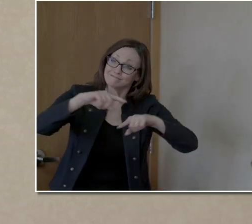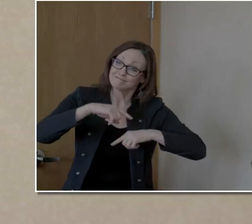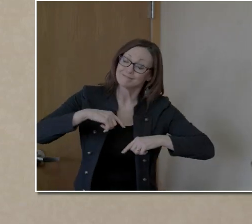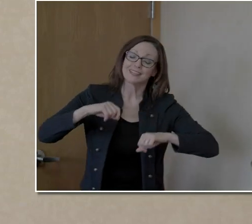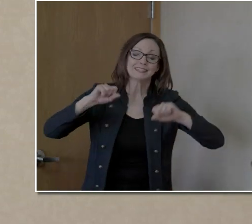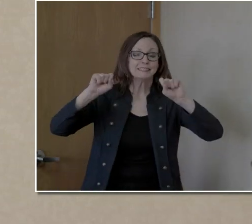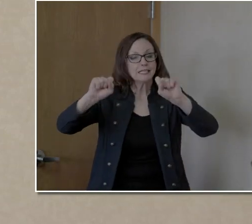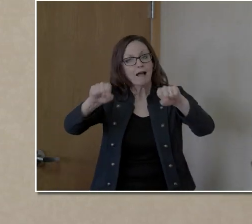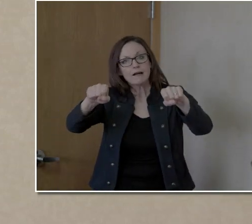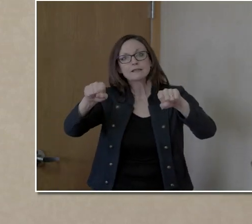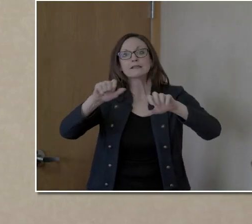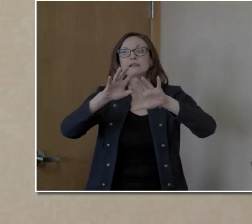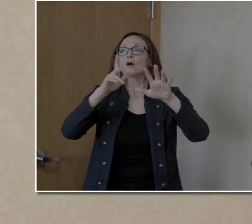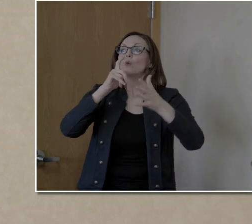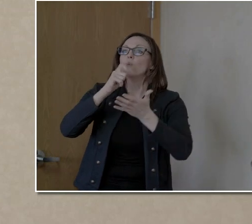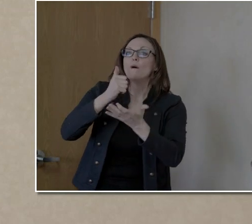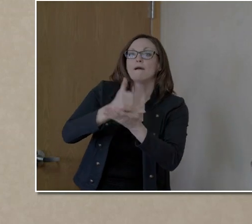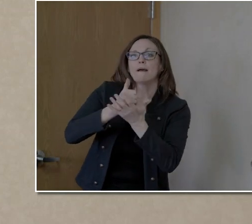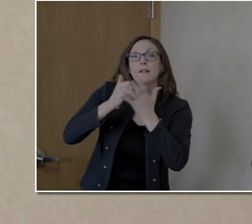And so,